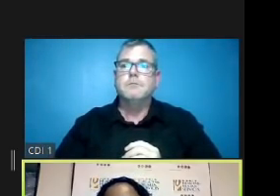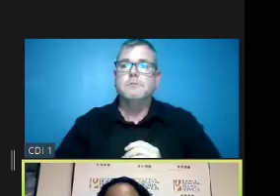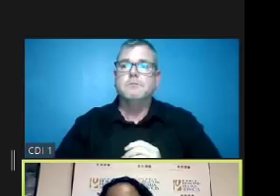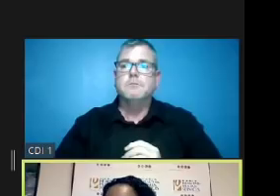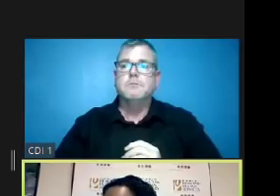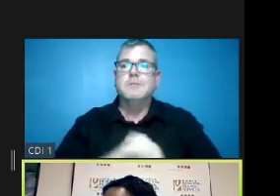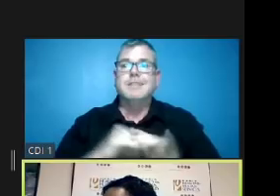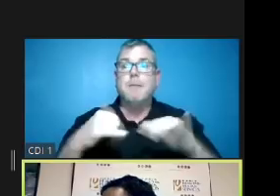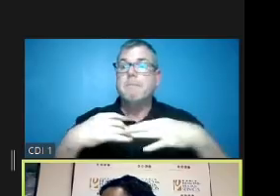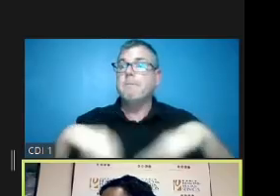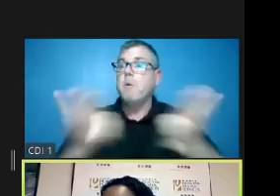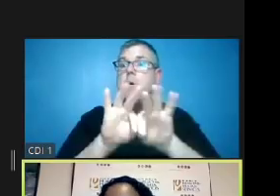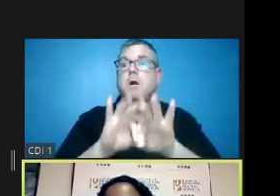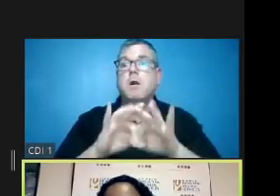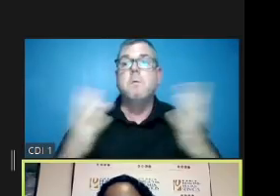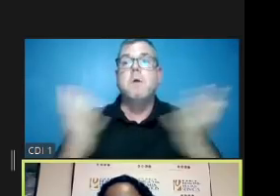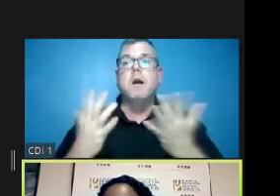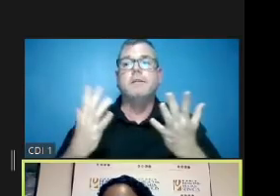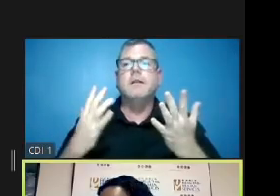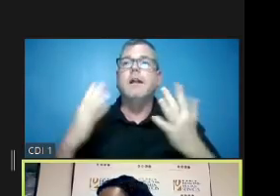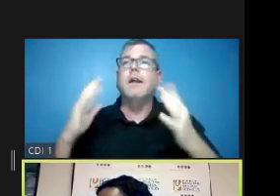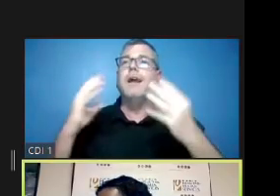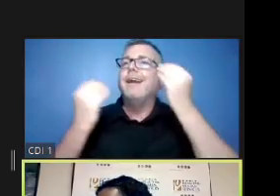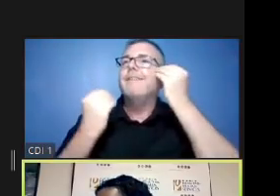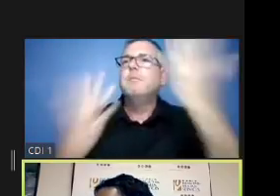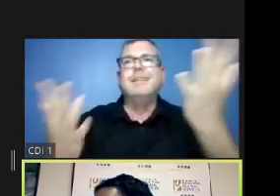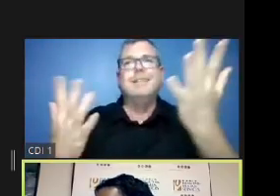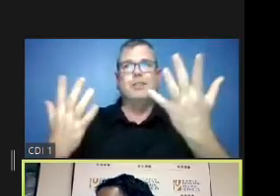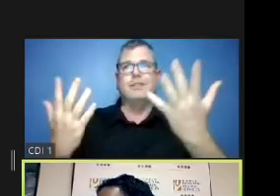advisory board to help us throughout this vaccine